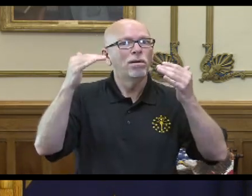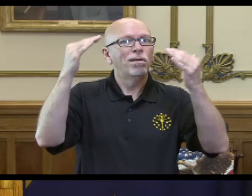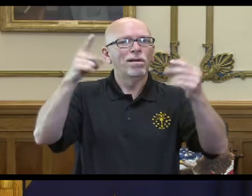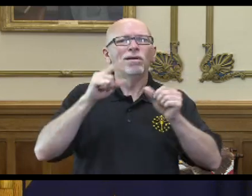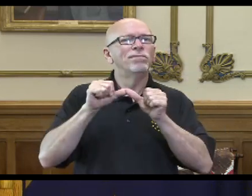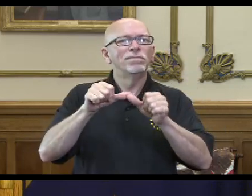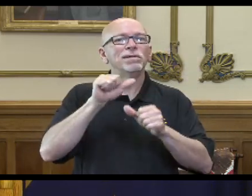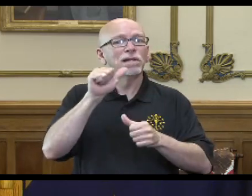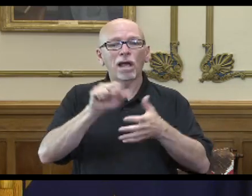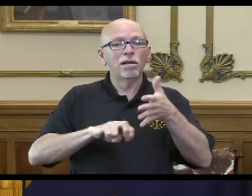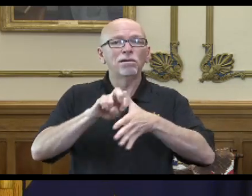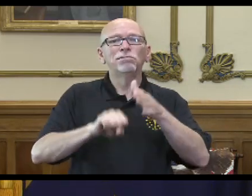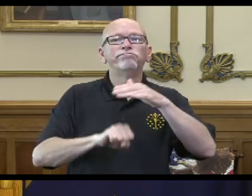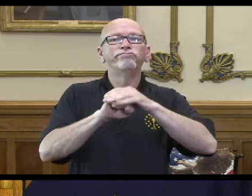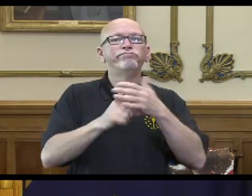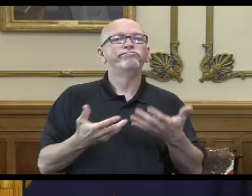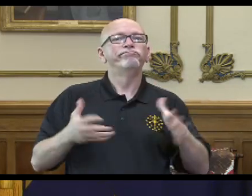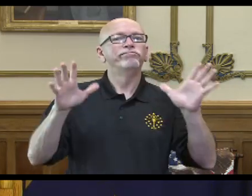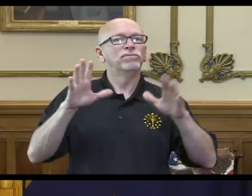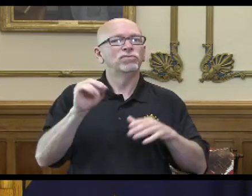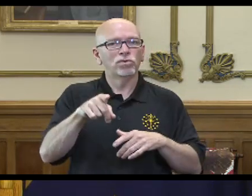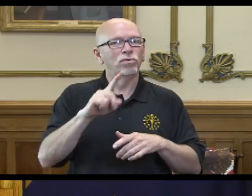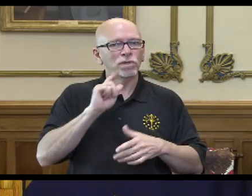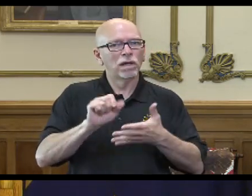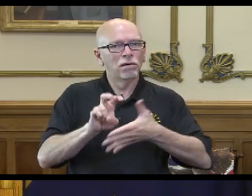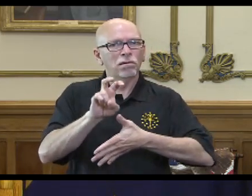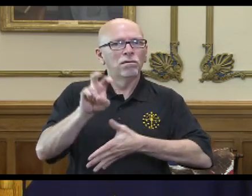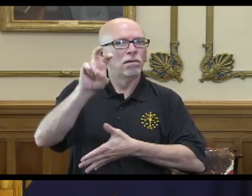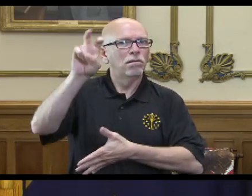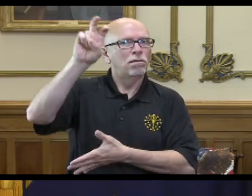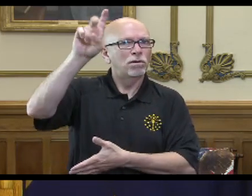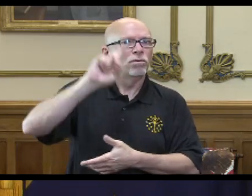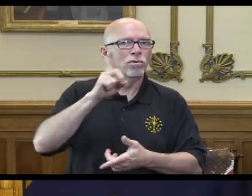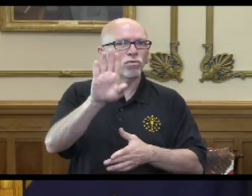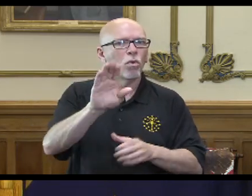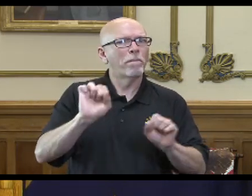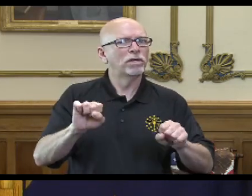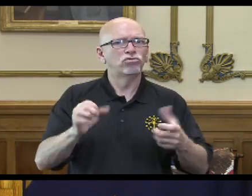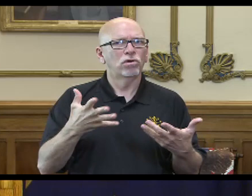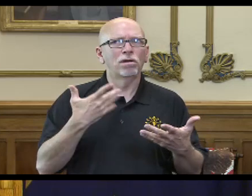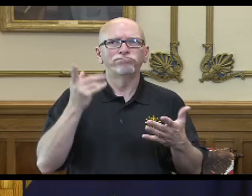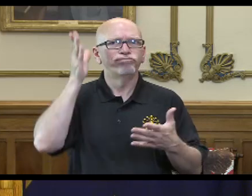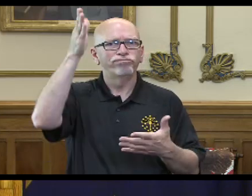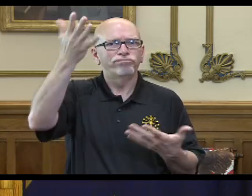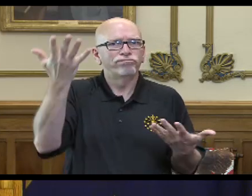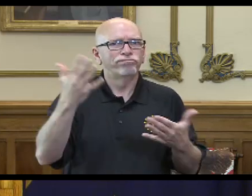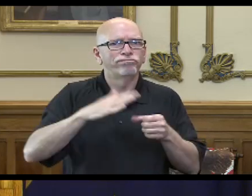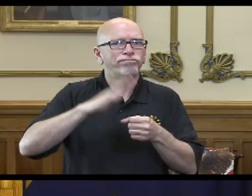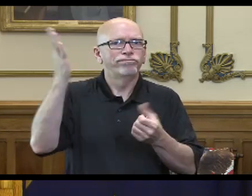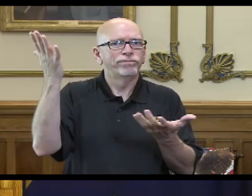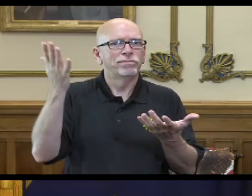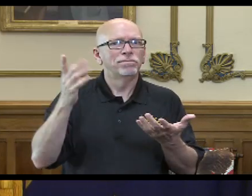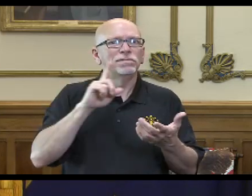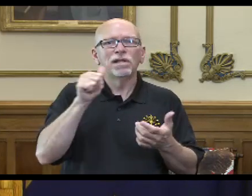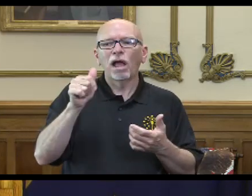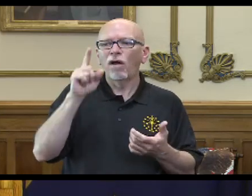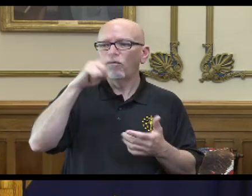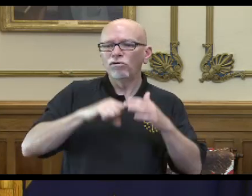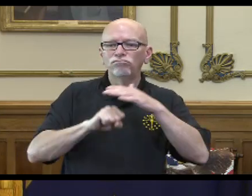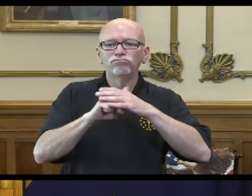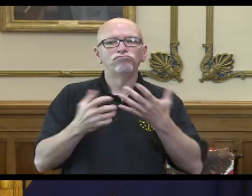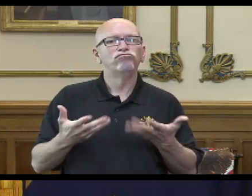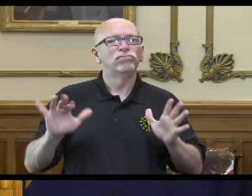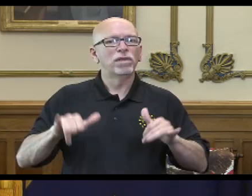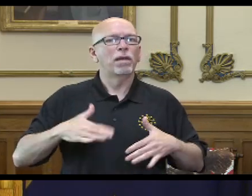perpetual. It's not ending. It's about maximizing your maximum potential, not some artificial minimum